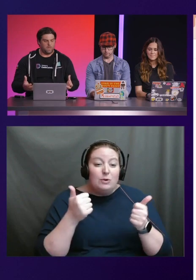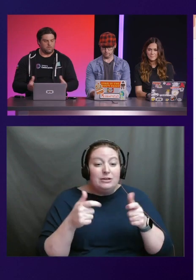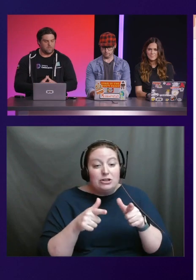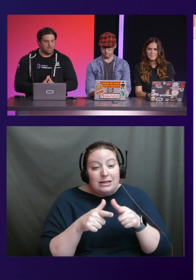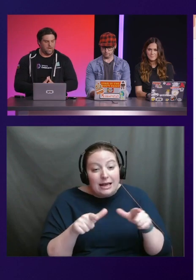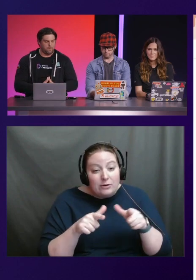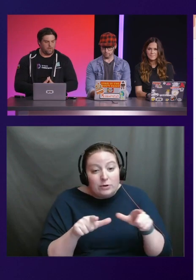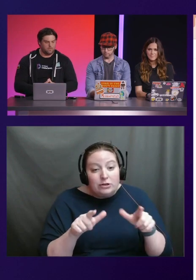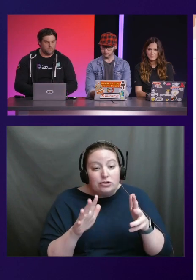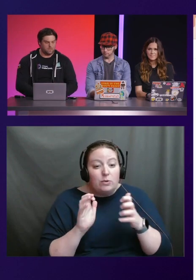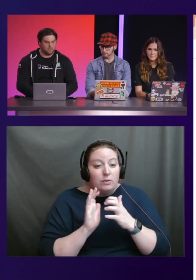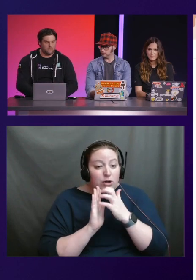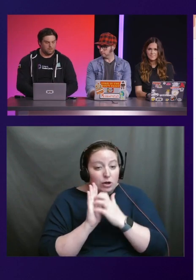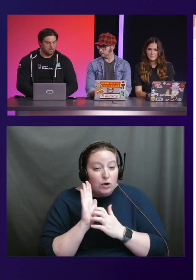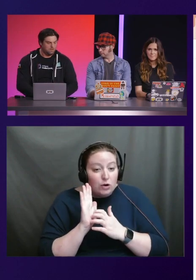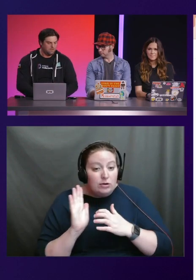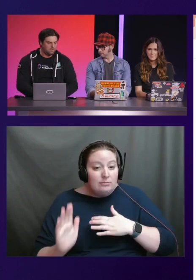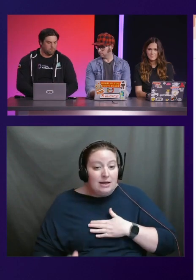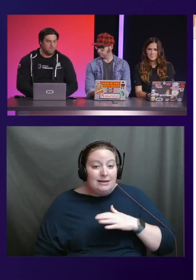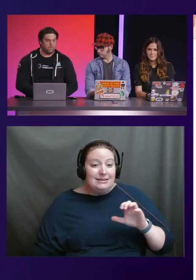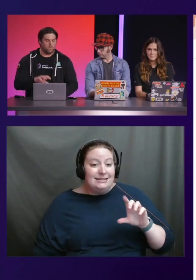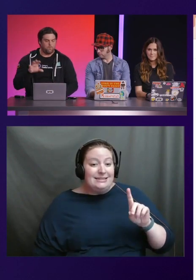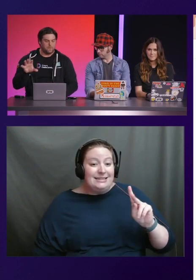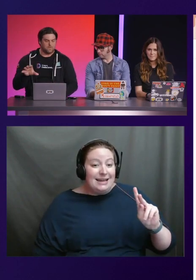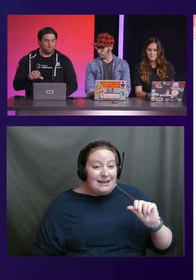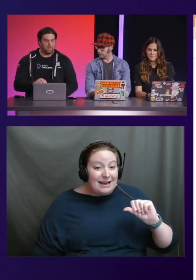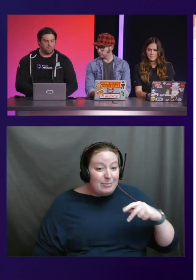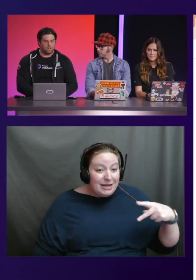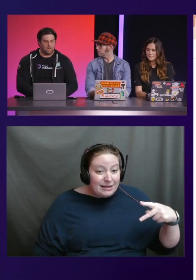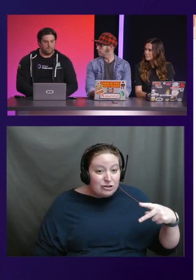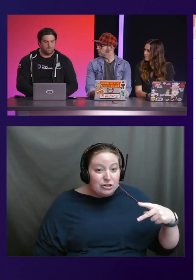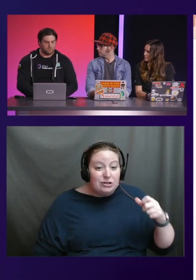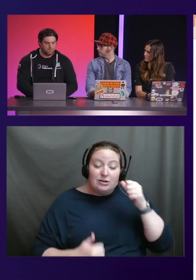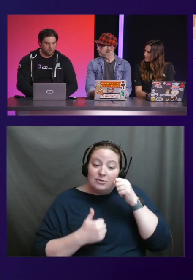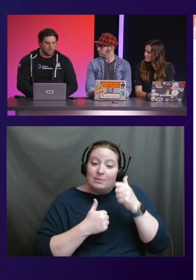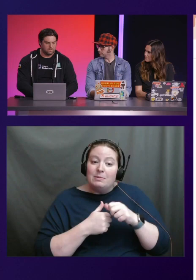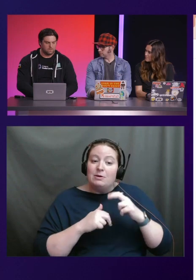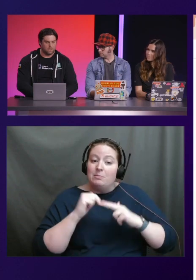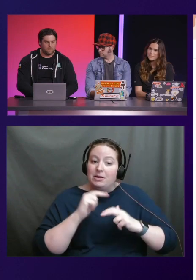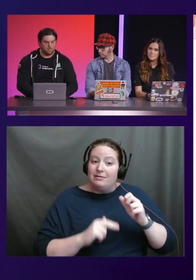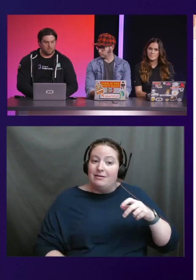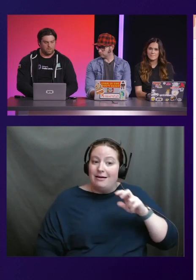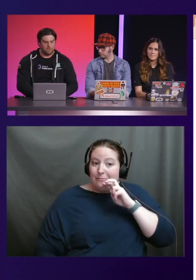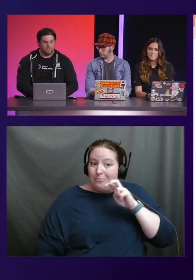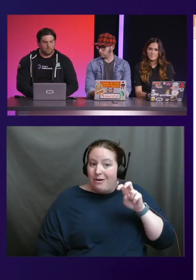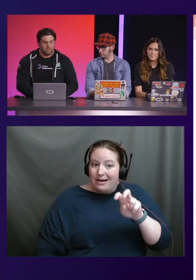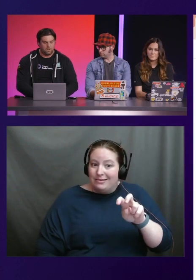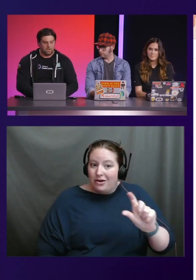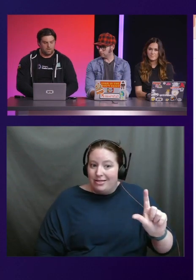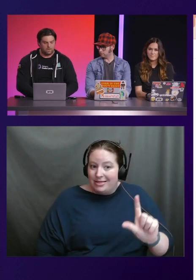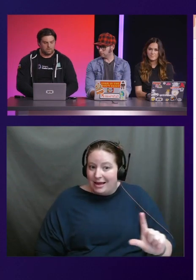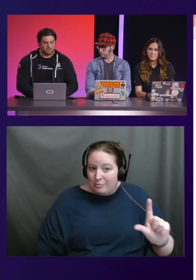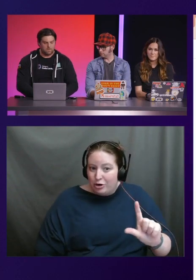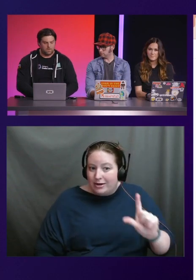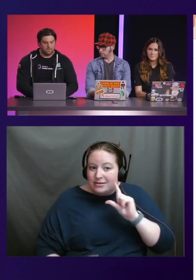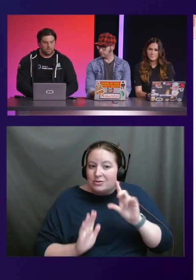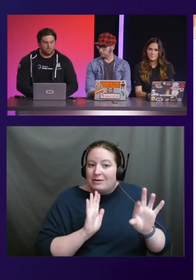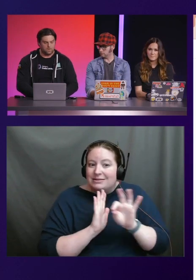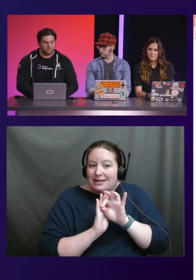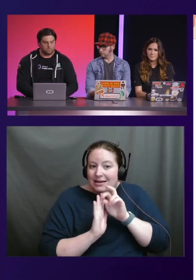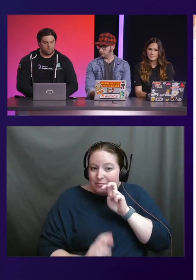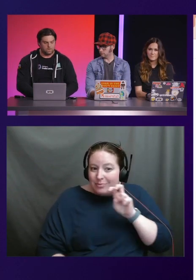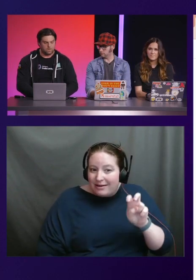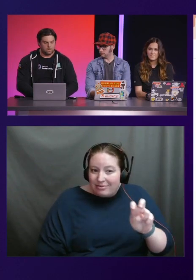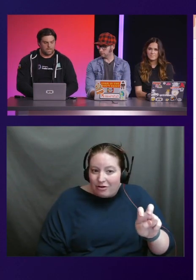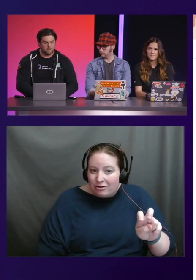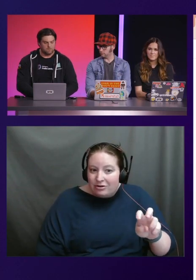code my CDK application in here? Remember, we built a Python library, so I'm going to go ahead and select Python. And then just a couple other